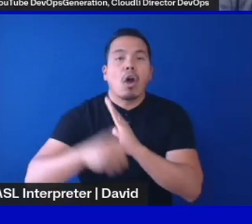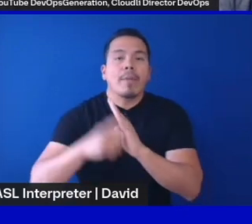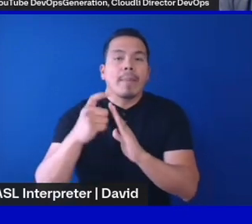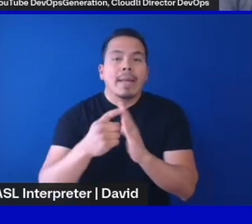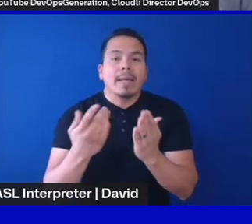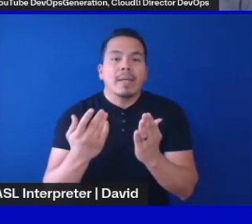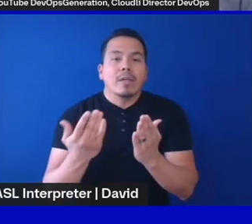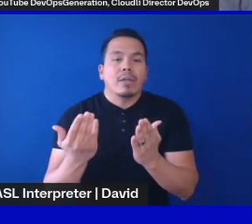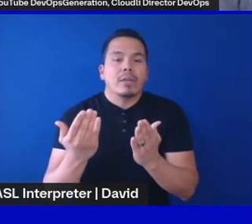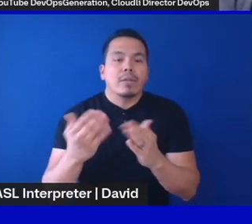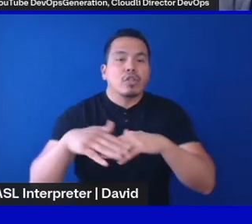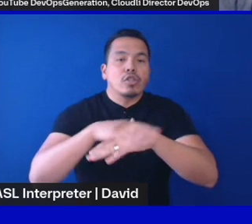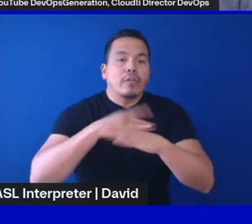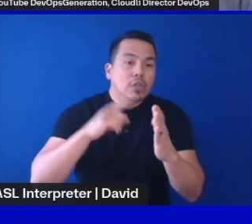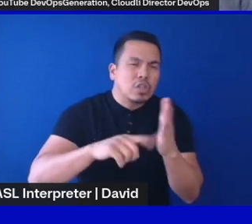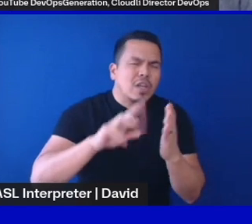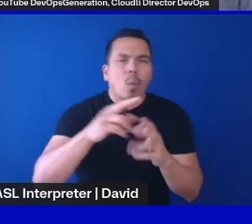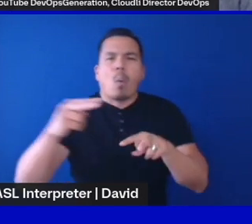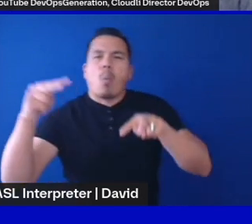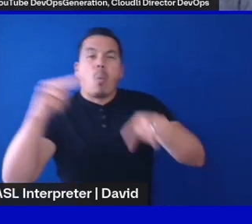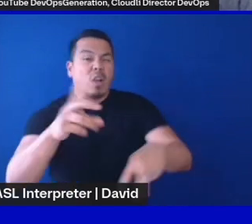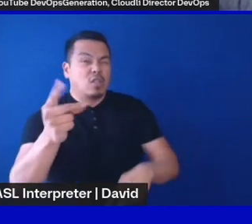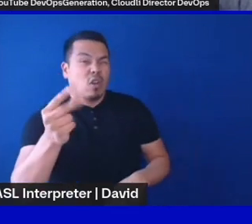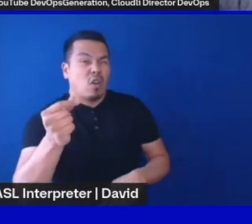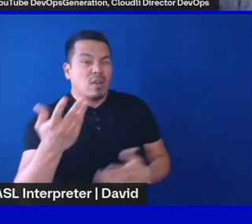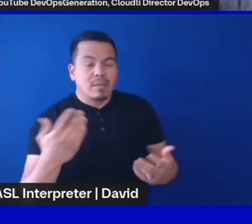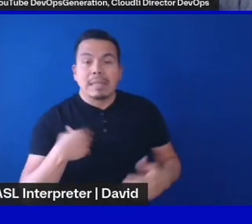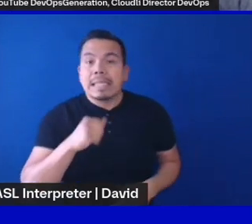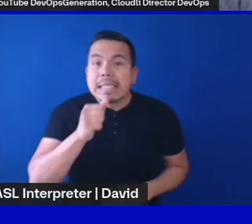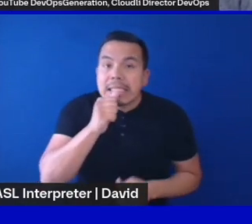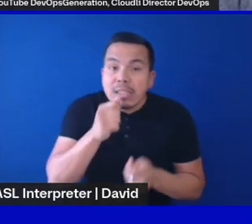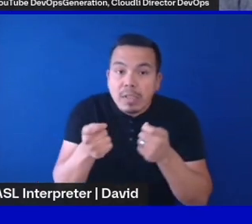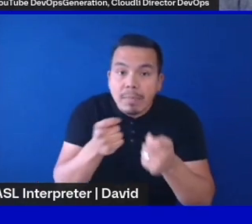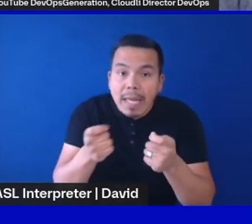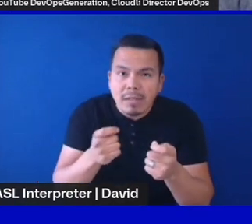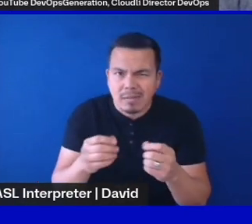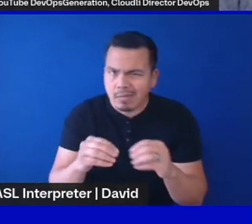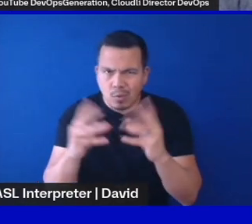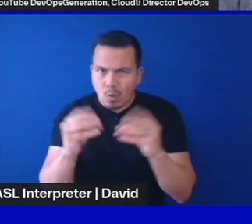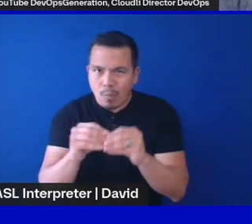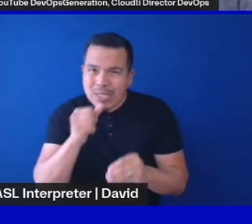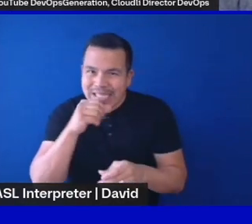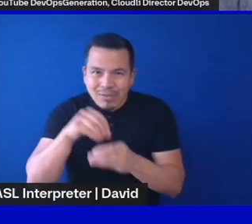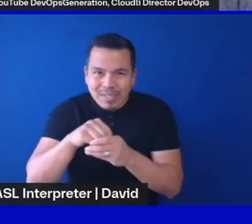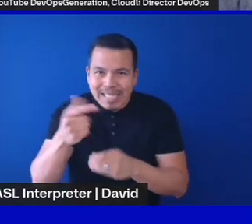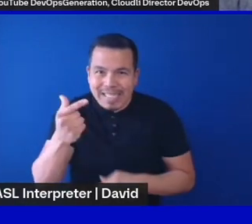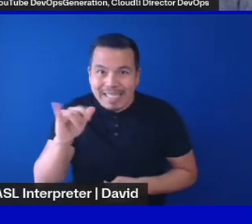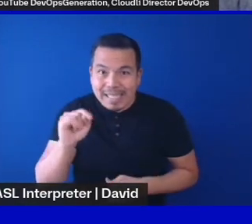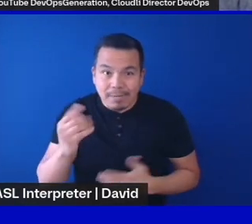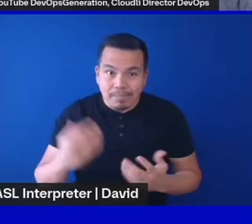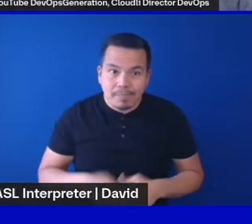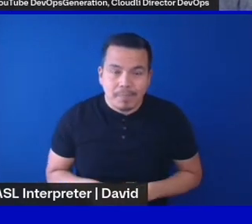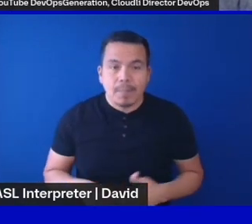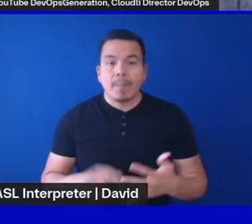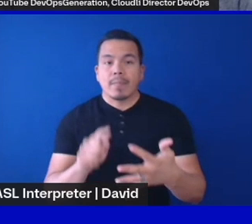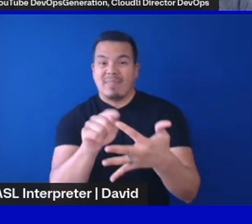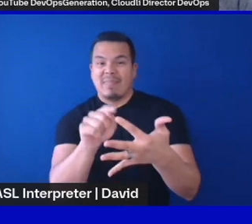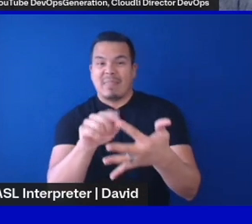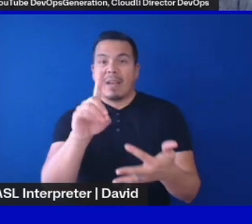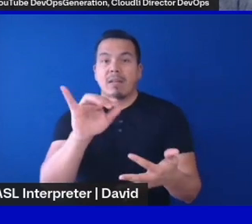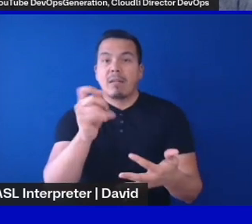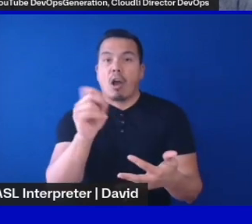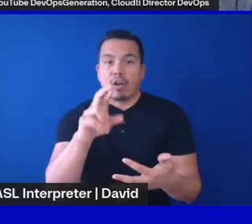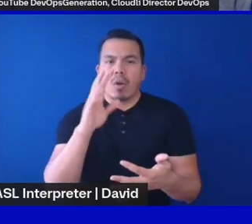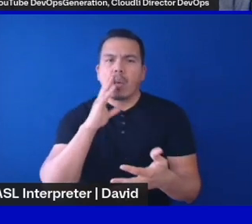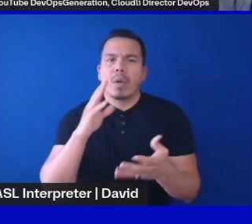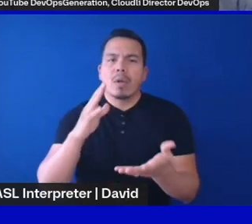watchdogs, secrets management, no more secrets in Git, etc. Docker is going to dilute the OS debate.